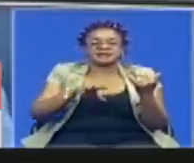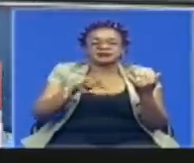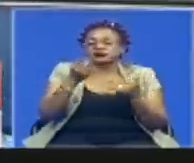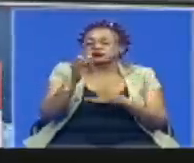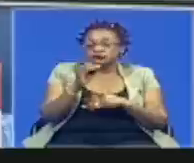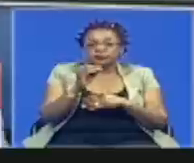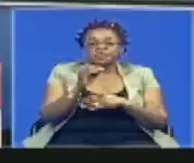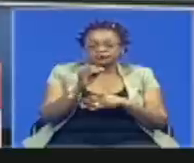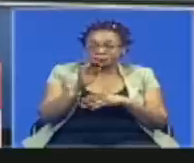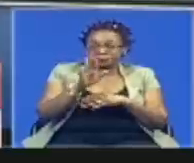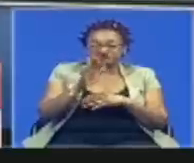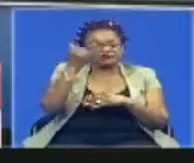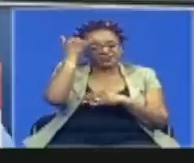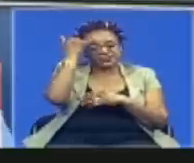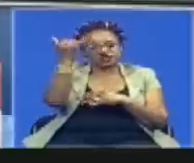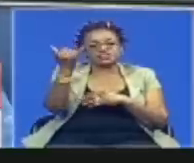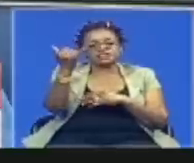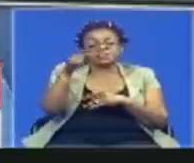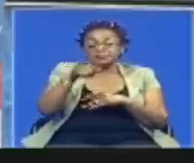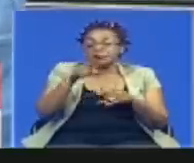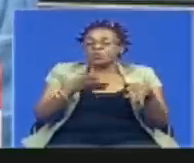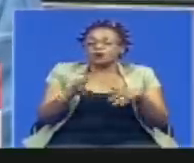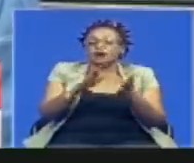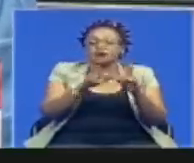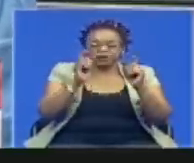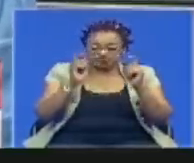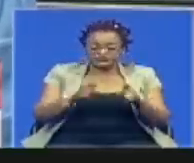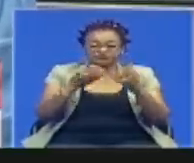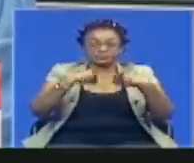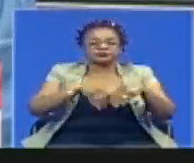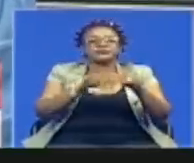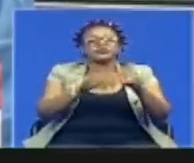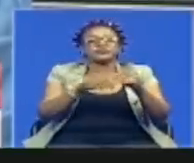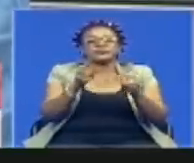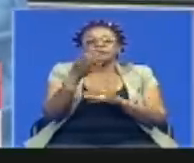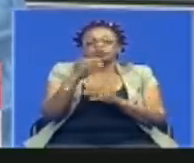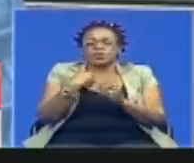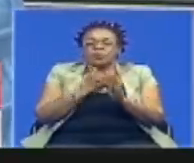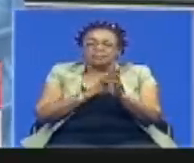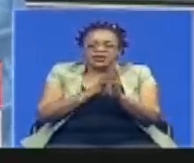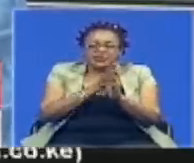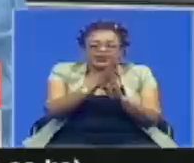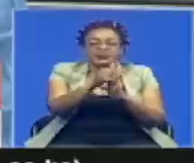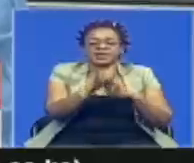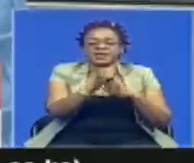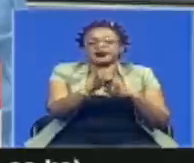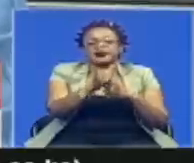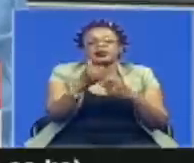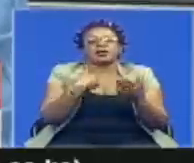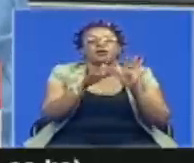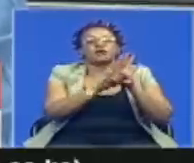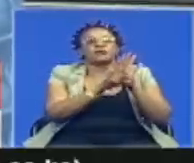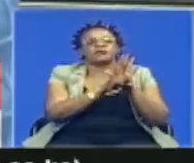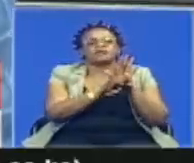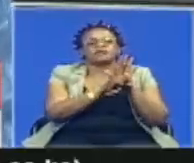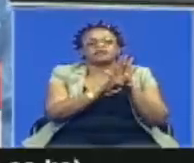law suggests that this is the way we need to follow. So our main guide, I think, is our law. It